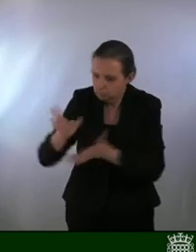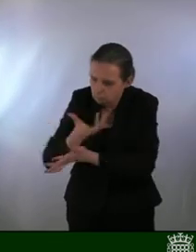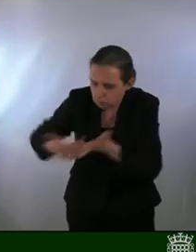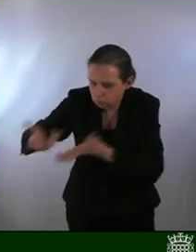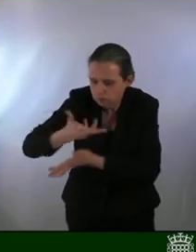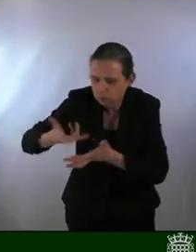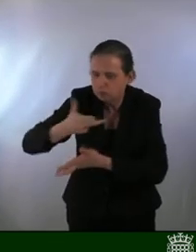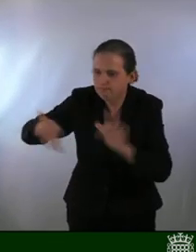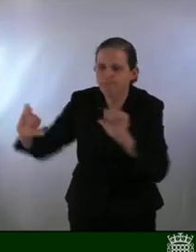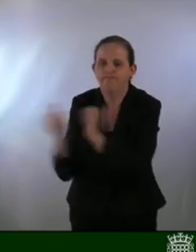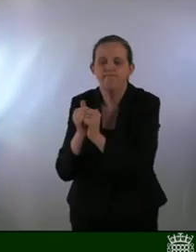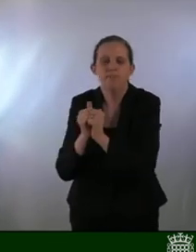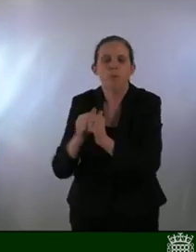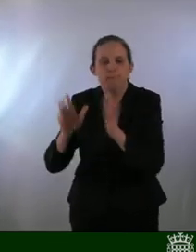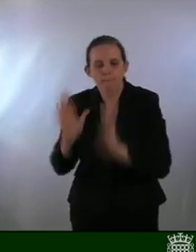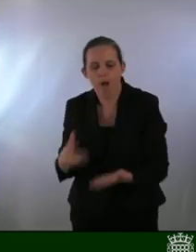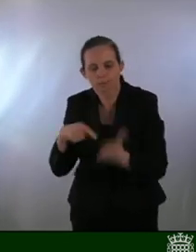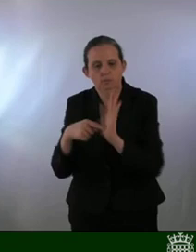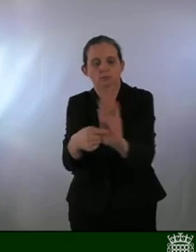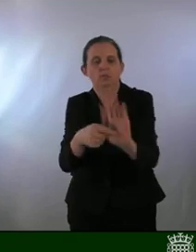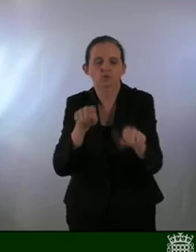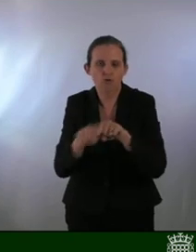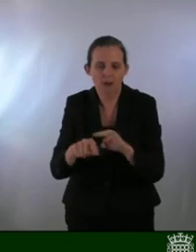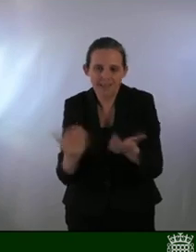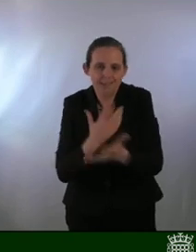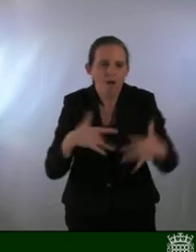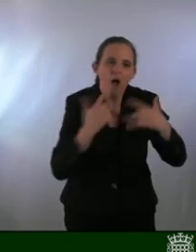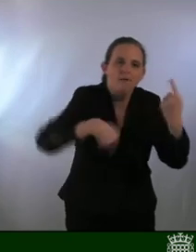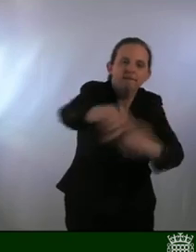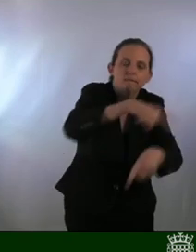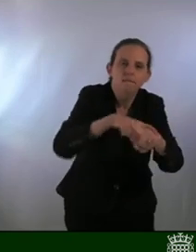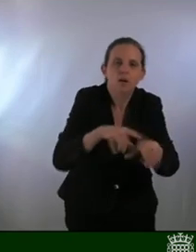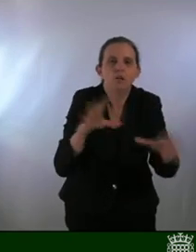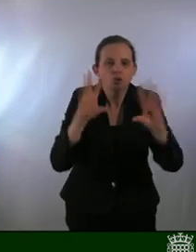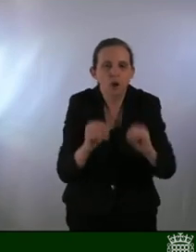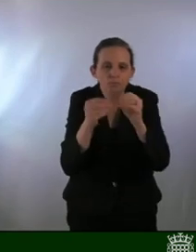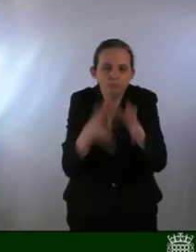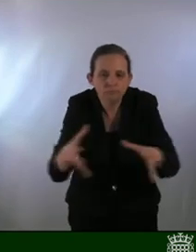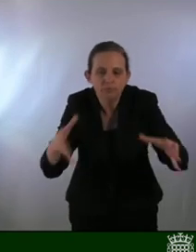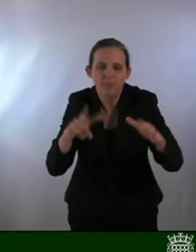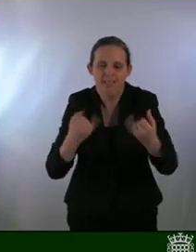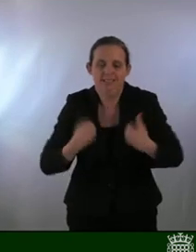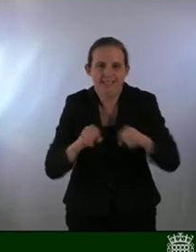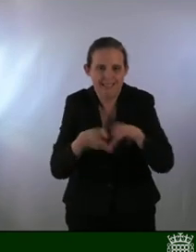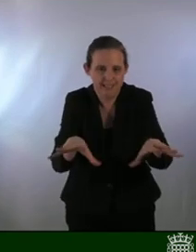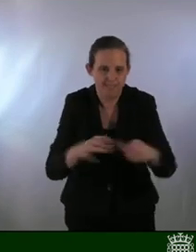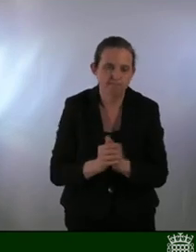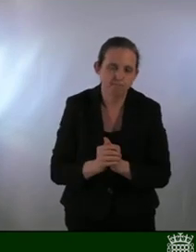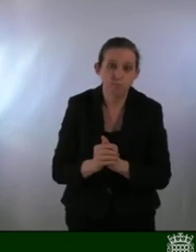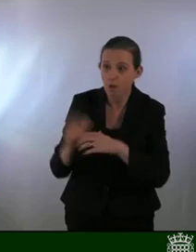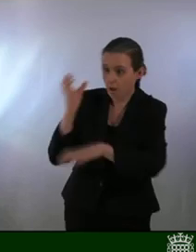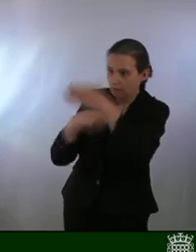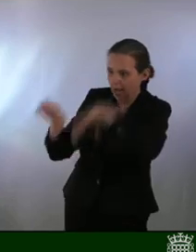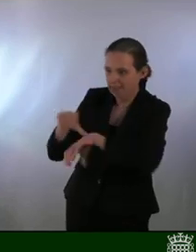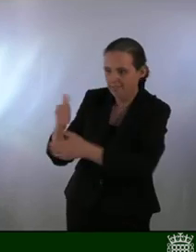are necessary to save lives and to stop this disease. First, based on the updated scientific advice, we